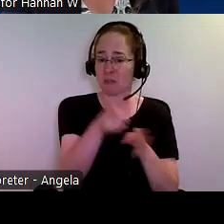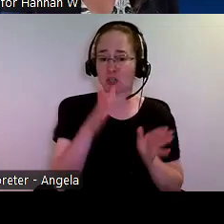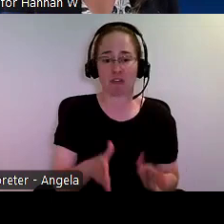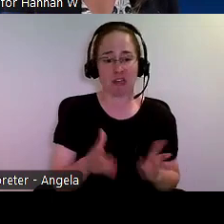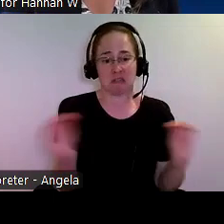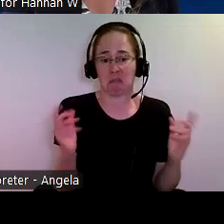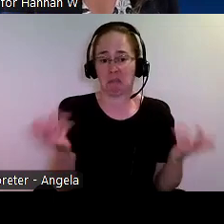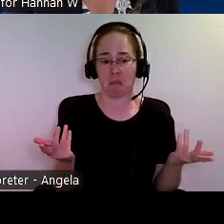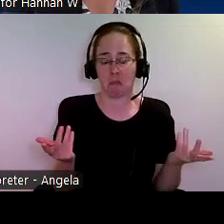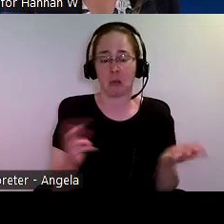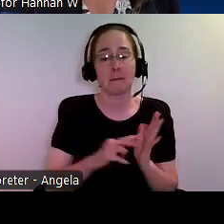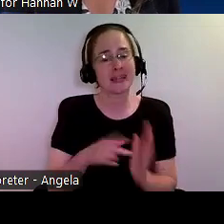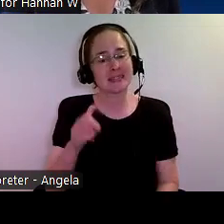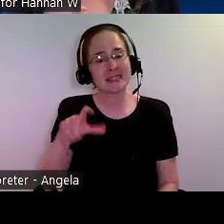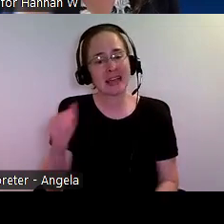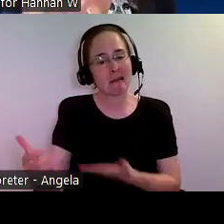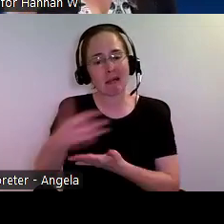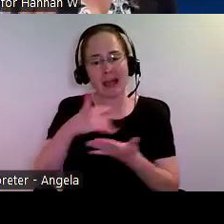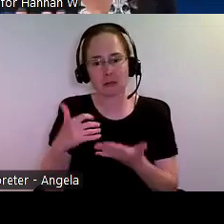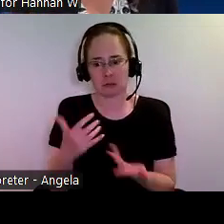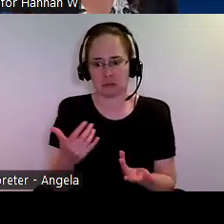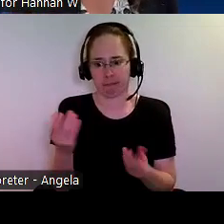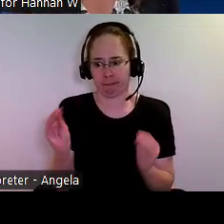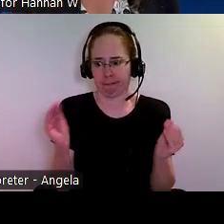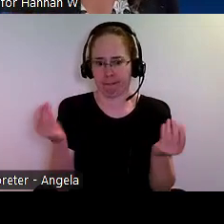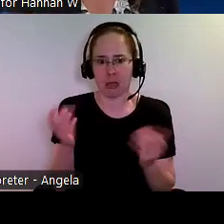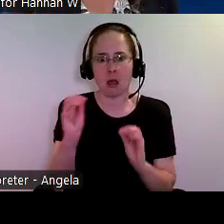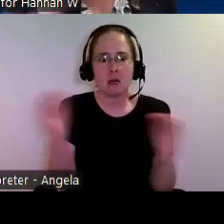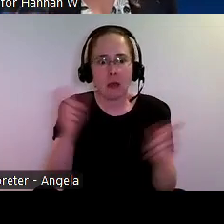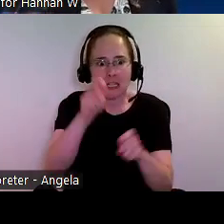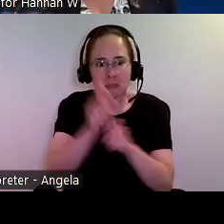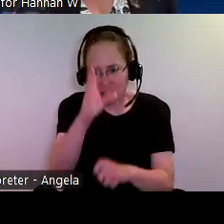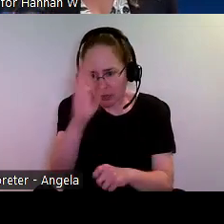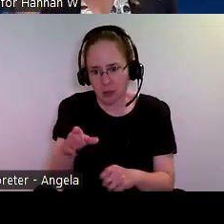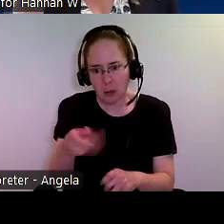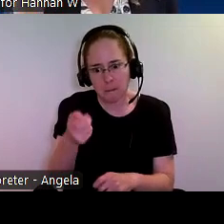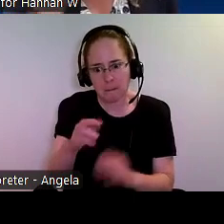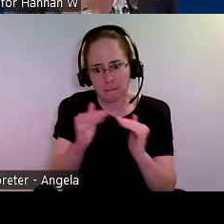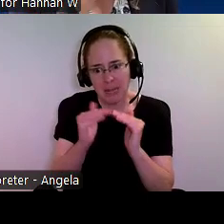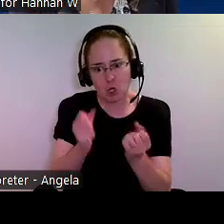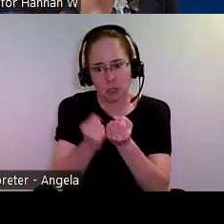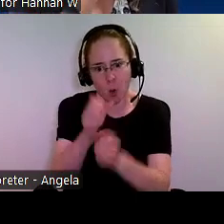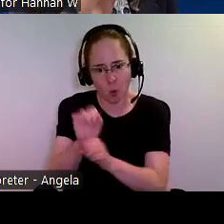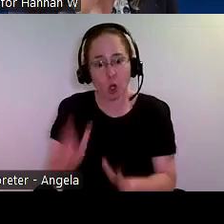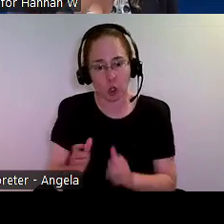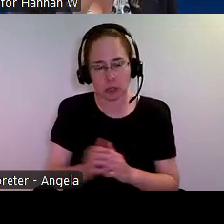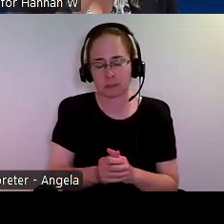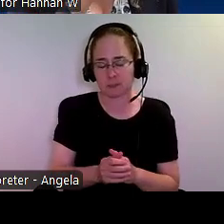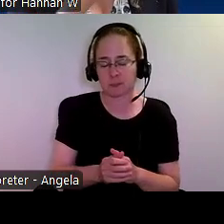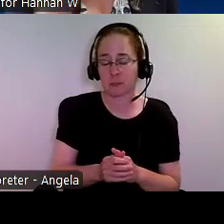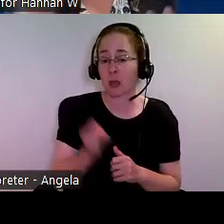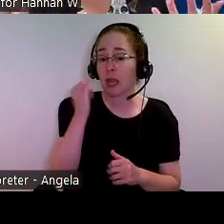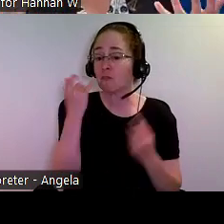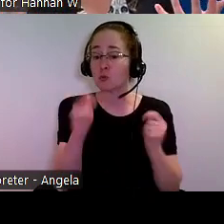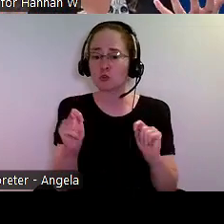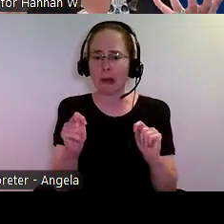As a result, the data they collect, there's nothing specifically on peer support workers. So I think, Amy, you mentioned it earlier that when you try to